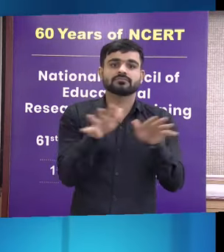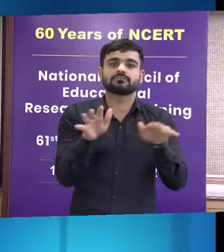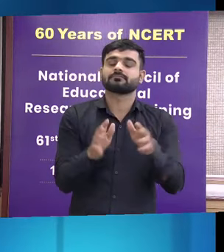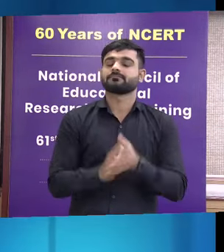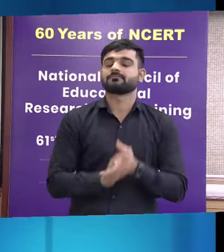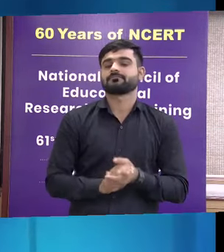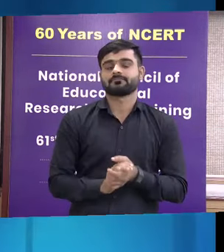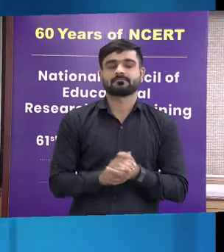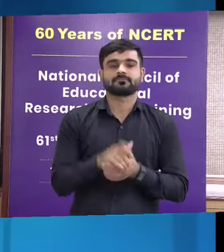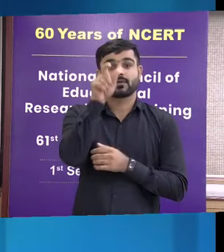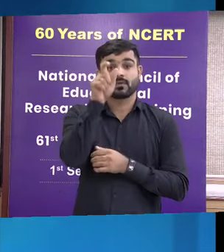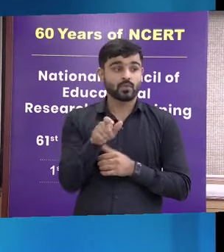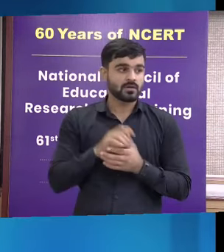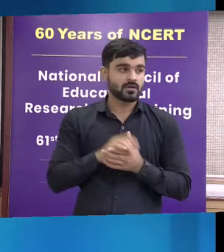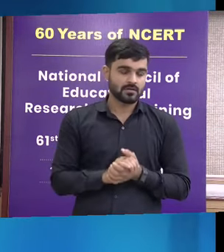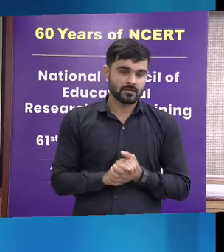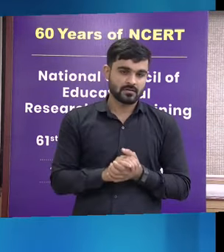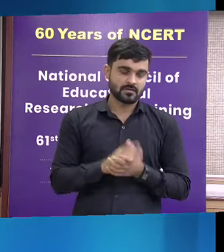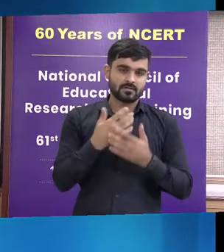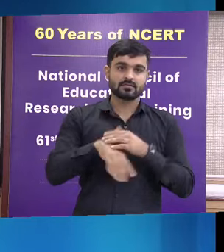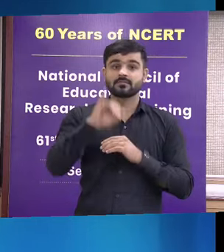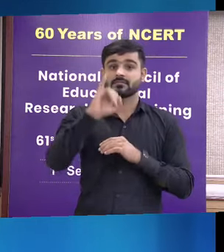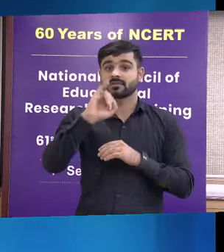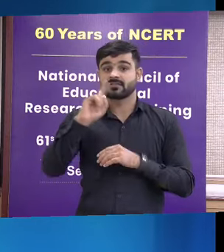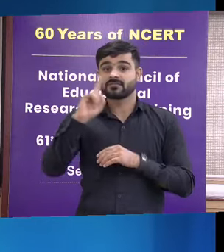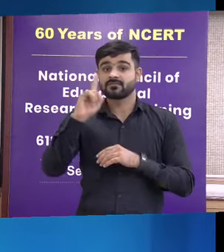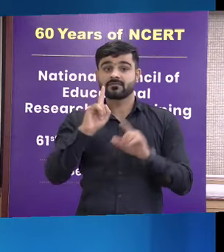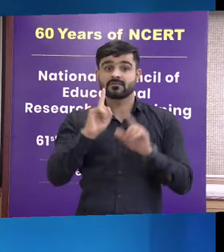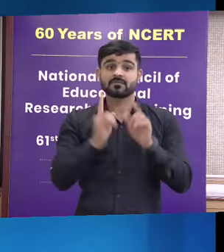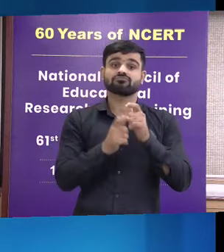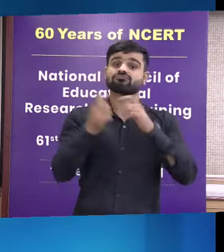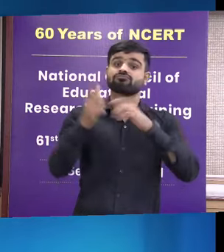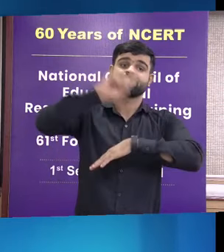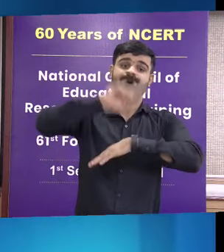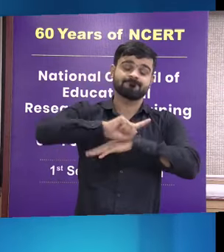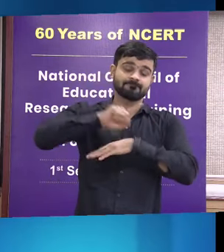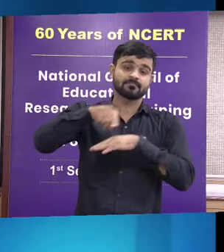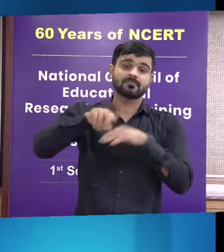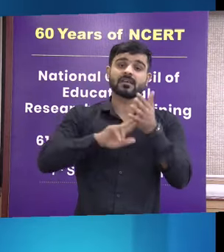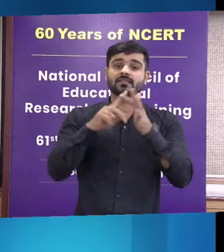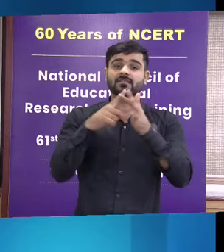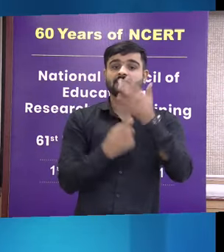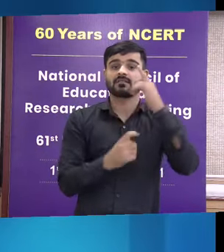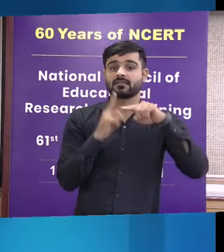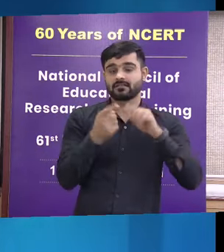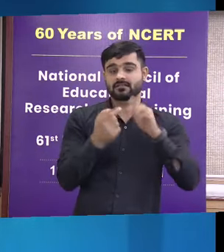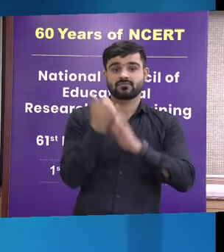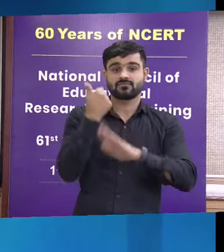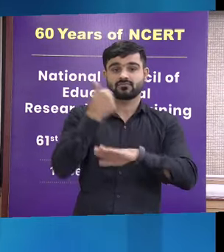address to this 61st Foundation Day of the NCERT.